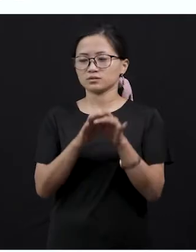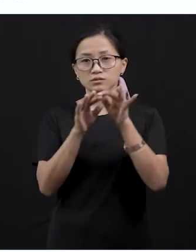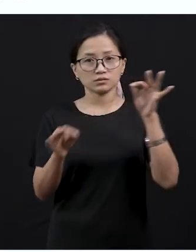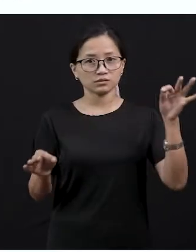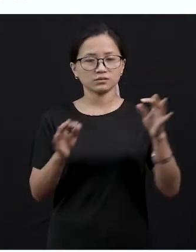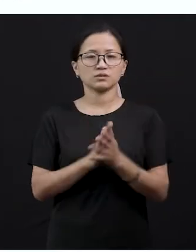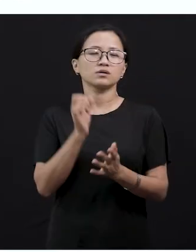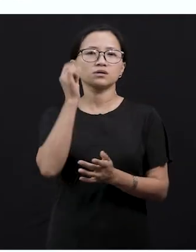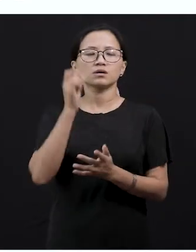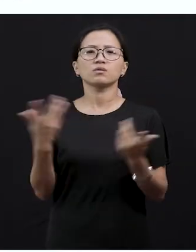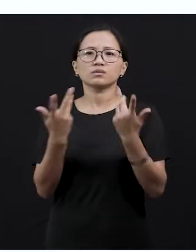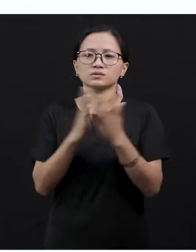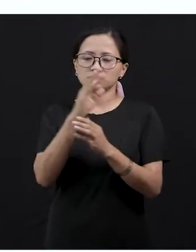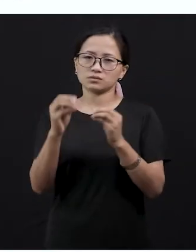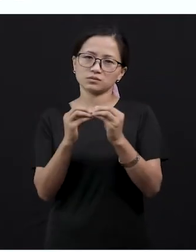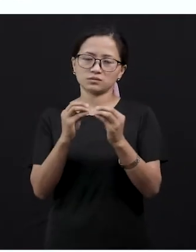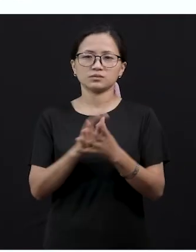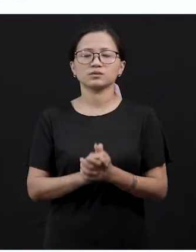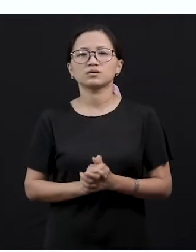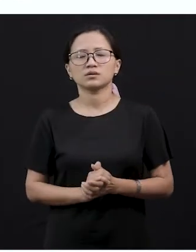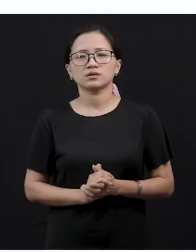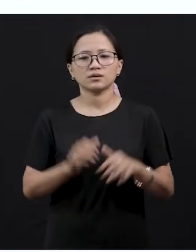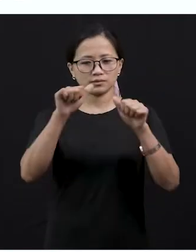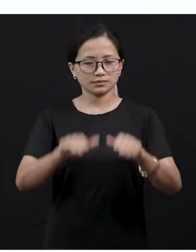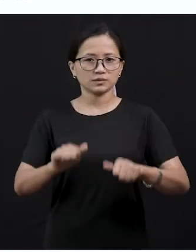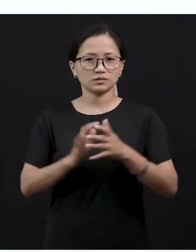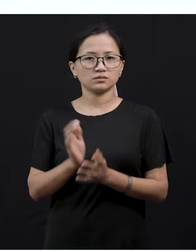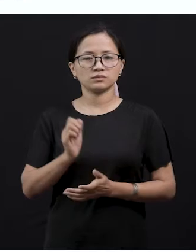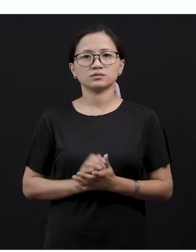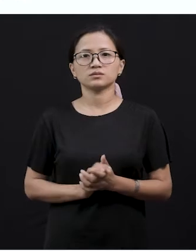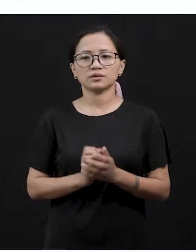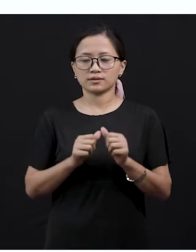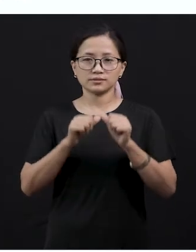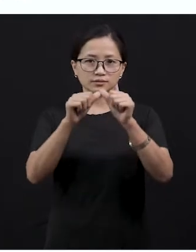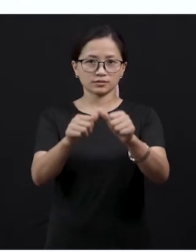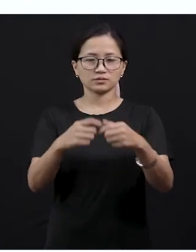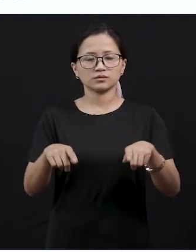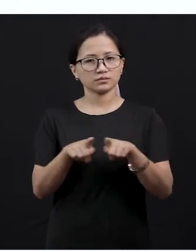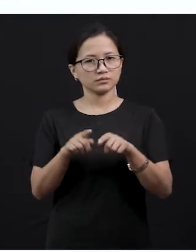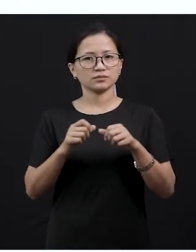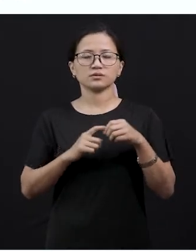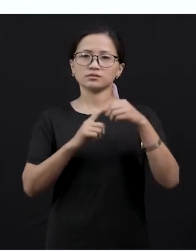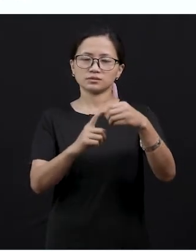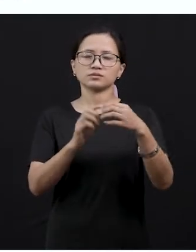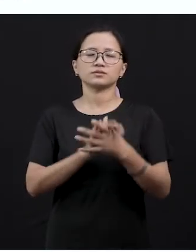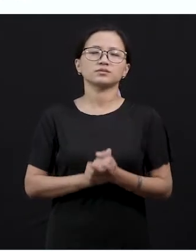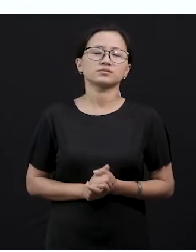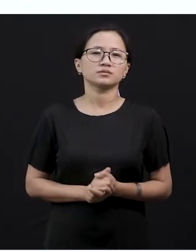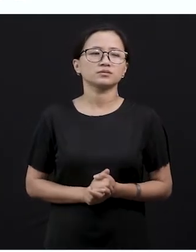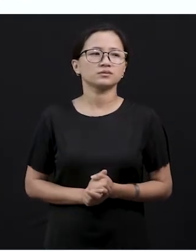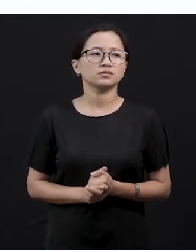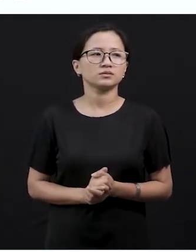and understand what it is all about, so that we will be able to answer the question and answer well. Okay,